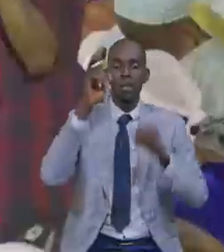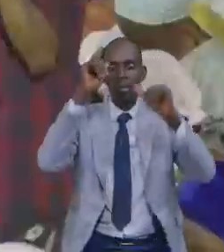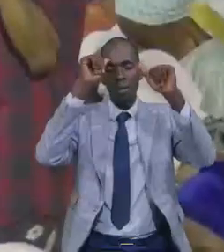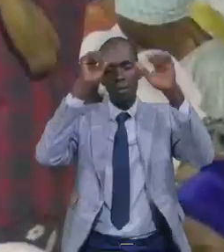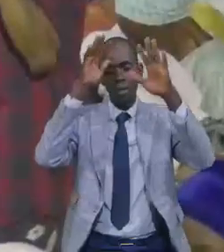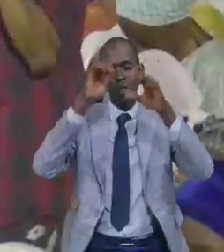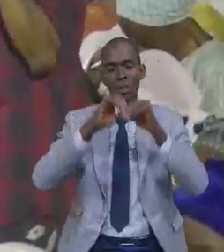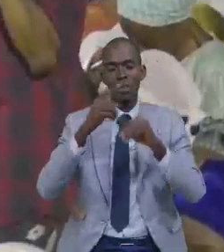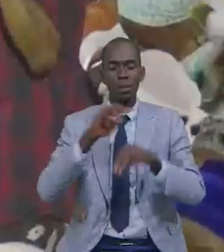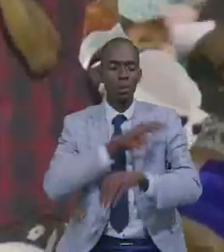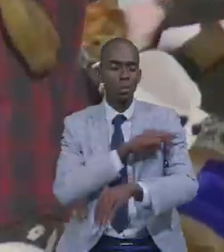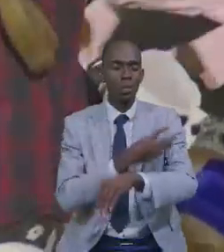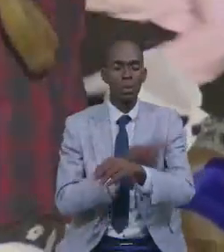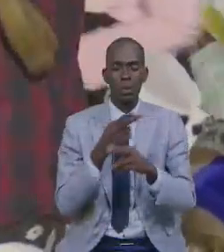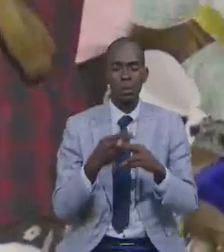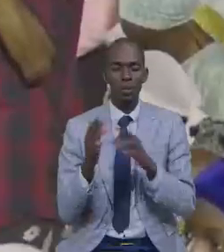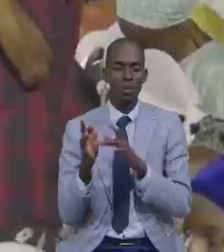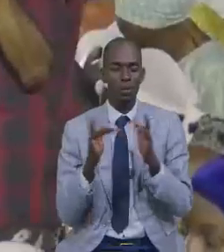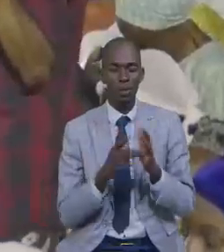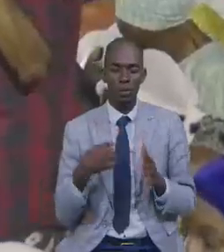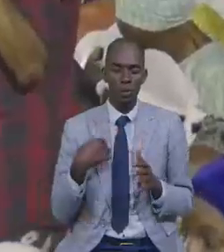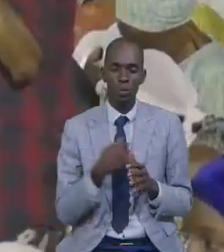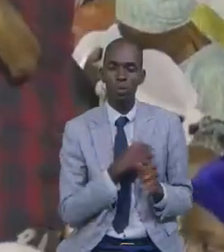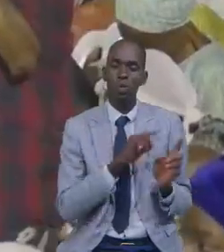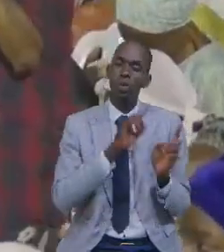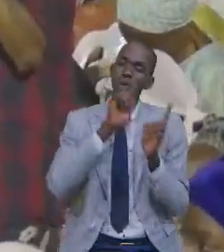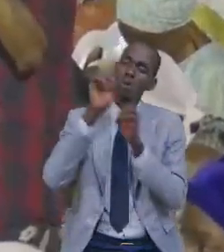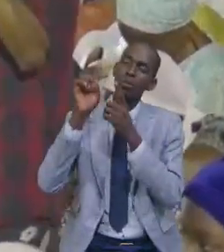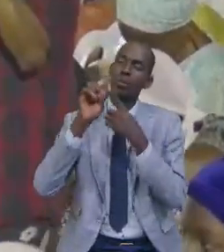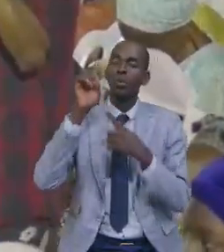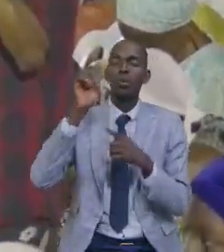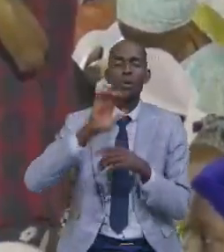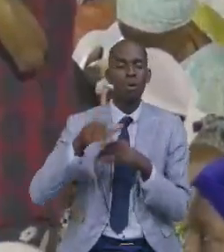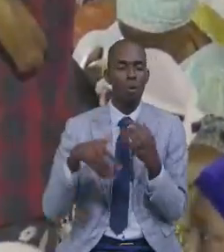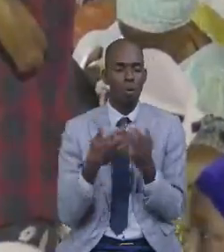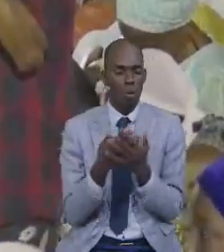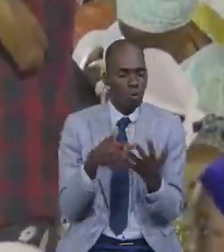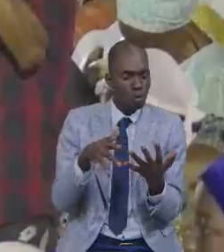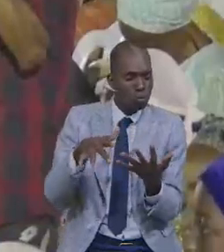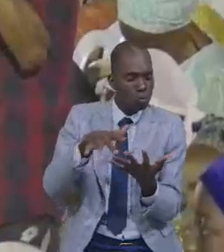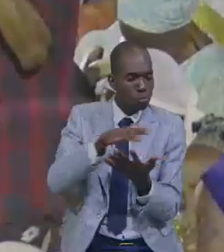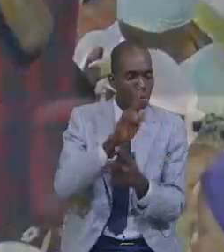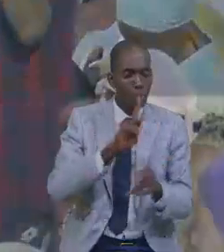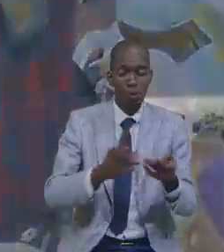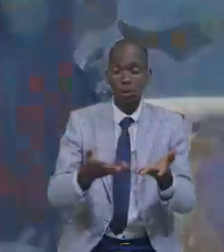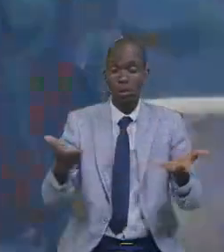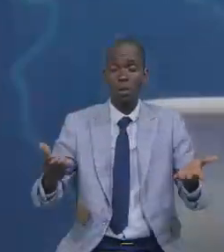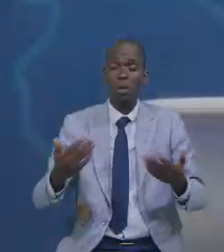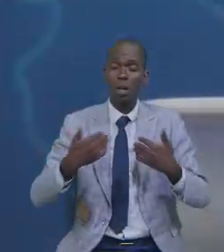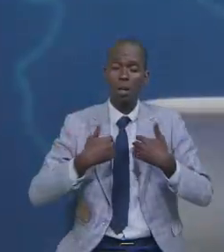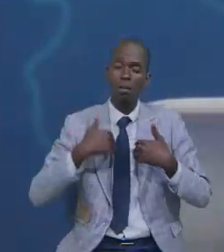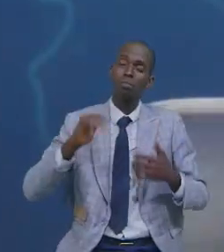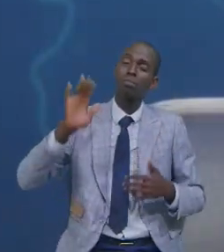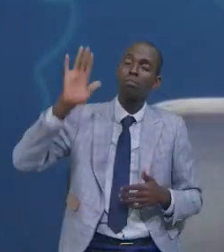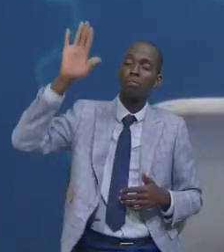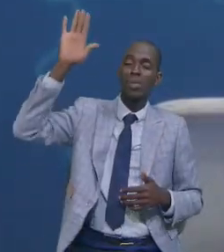of Jesus, we come to you now. All these people, they have risen up and they are standing